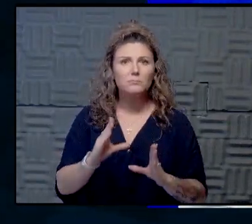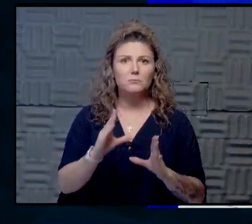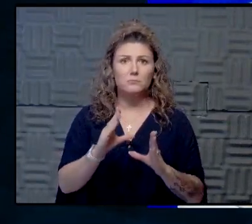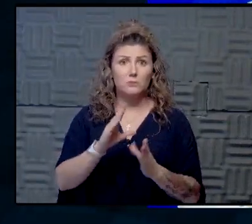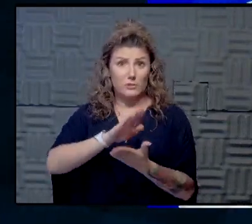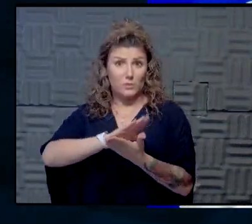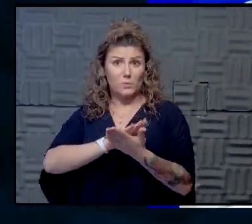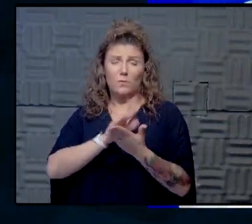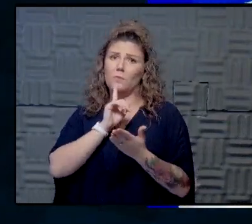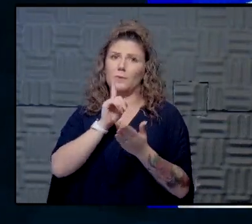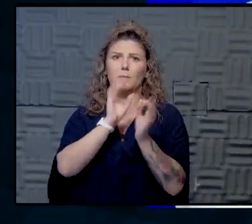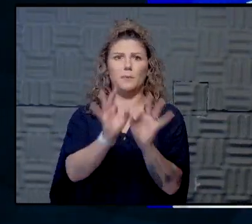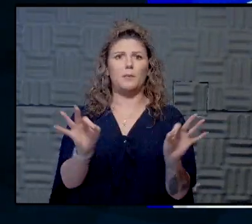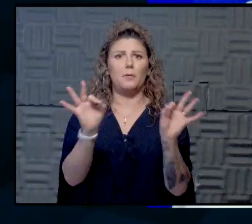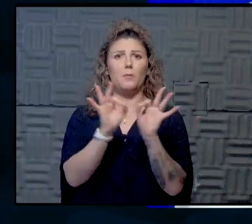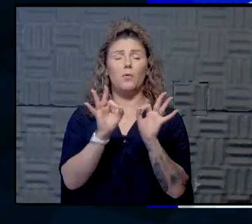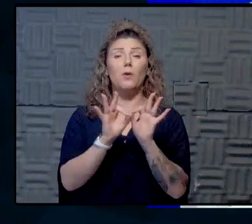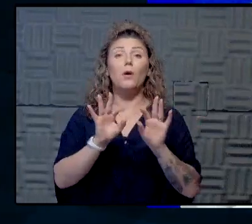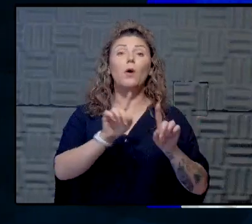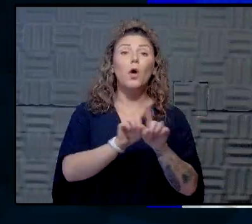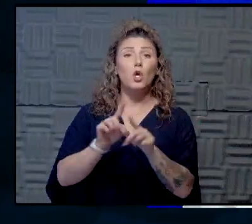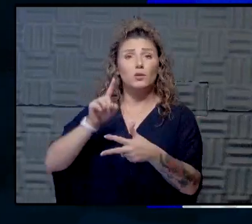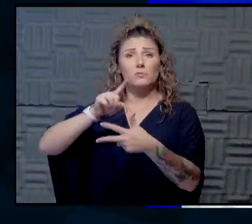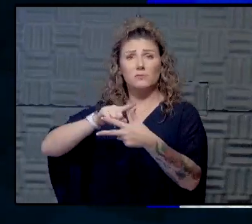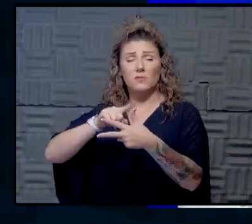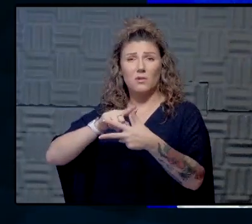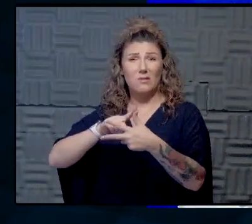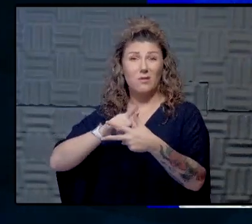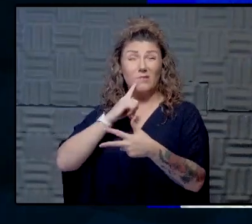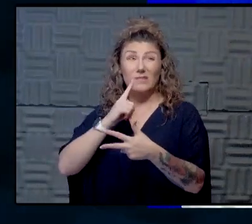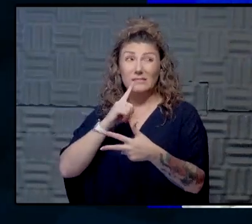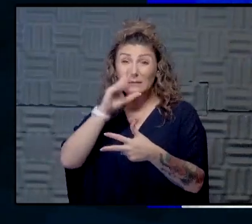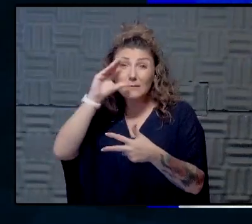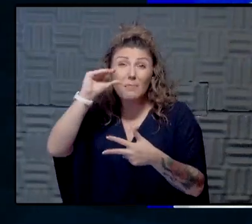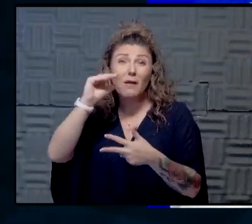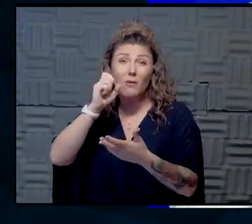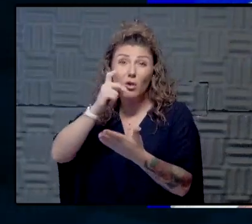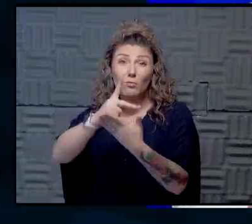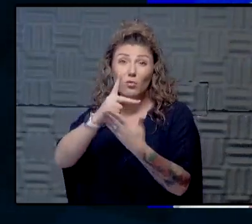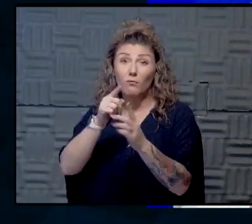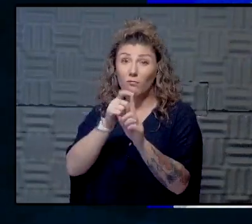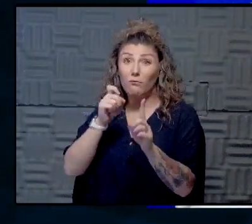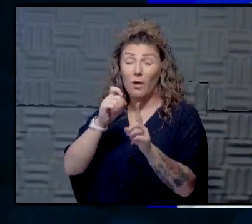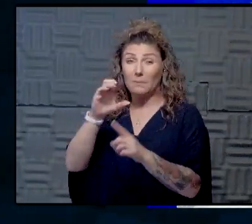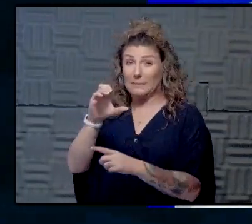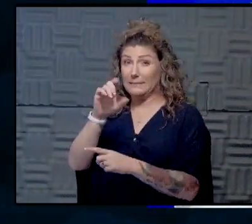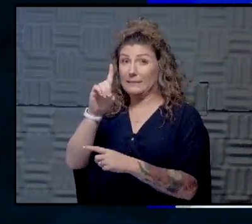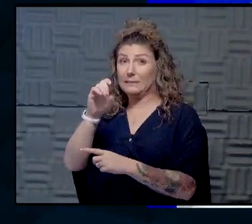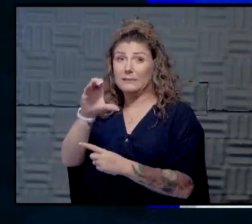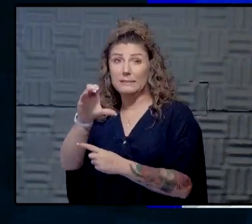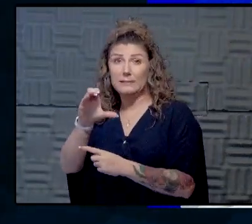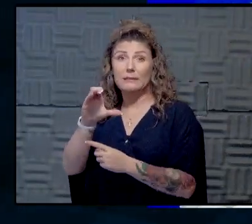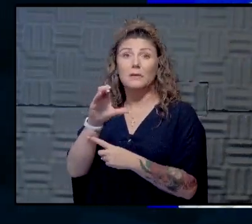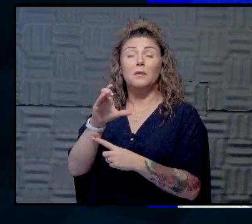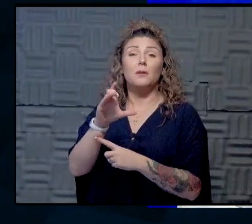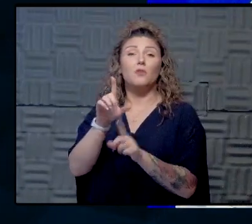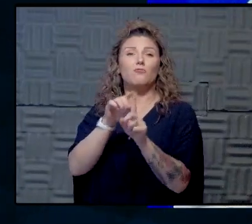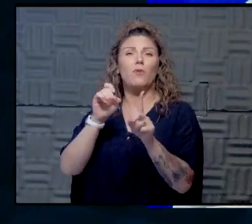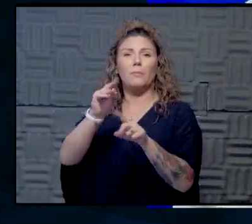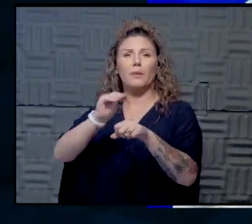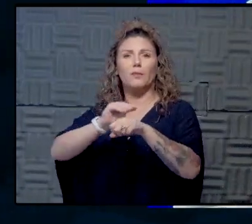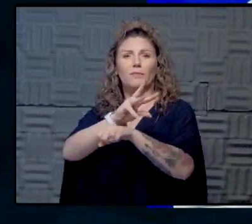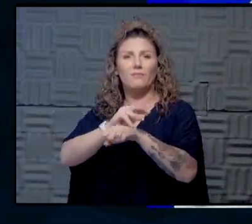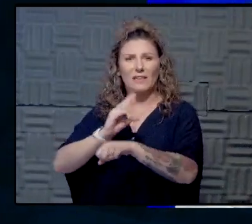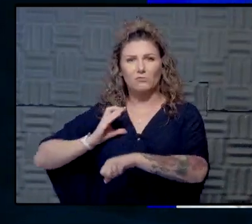important. So now also Pfizer is expected to receive approval from the CDC, the ACIP, the Advisory Committee